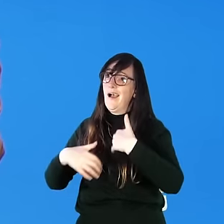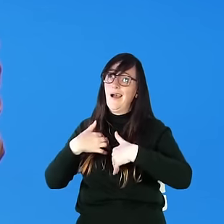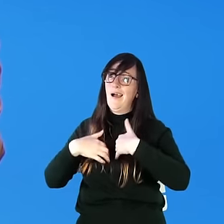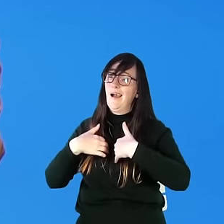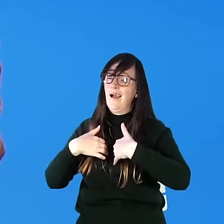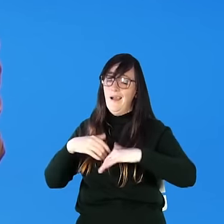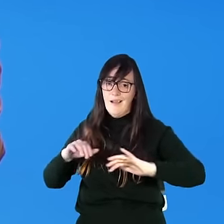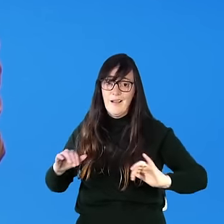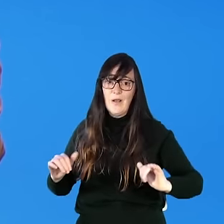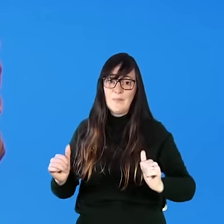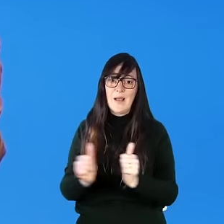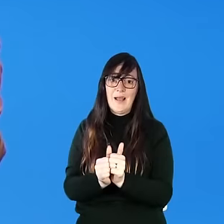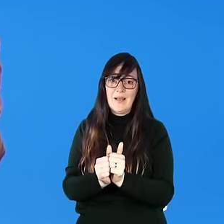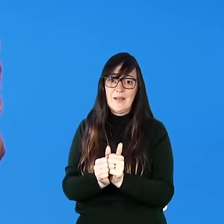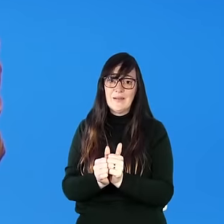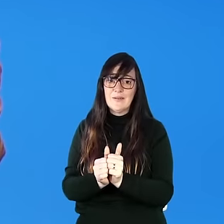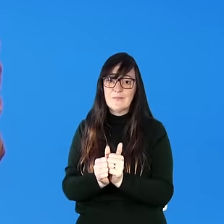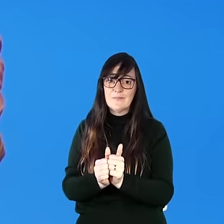Amen.